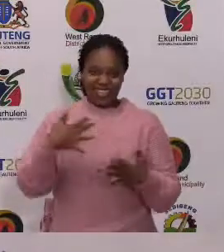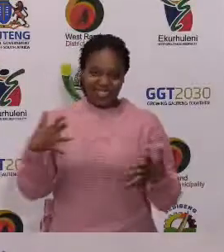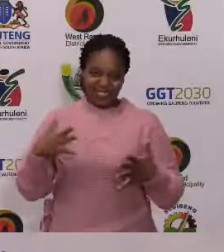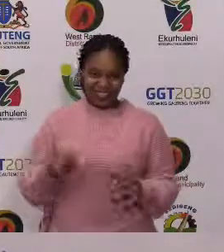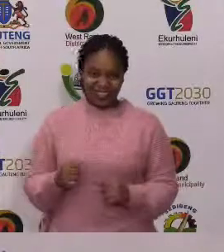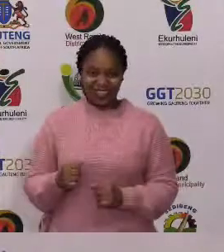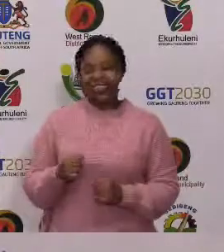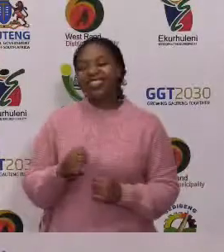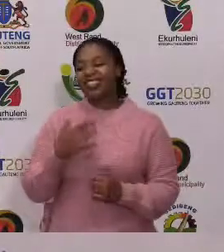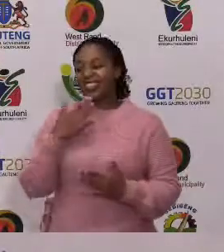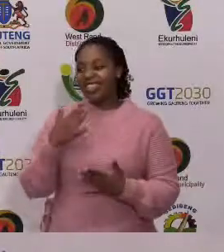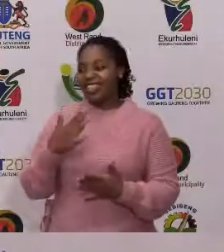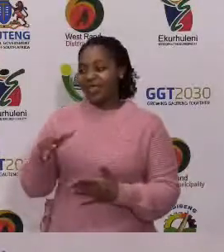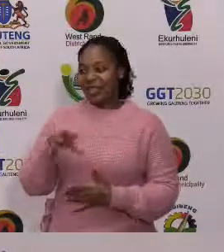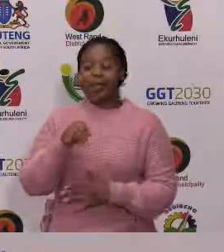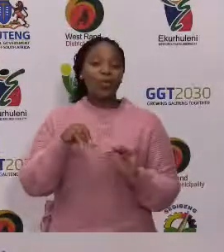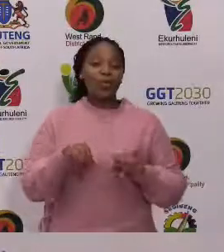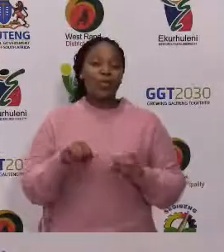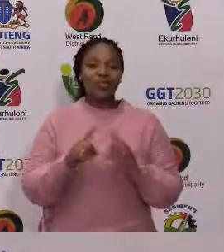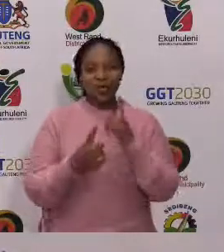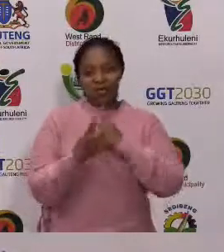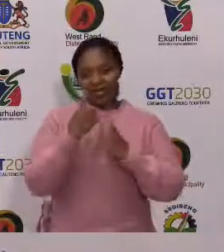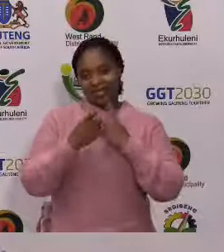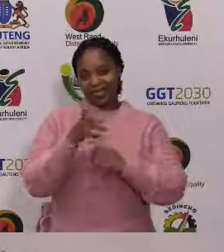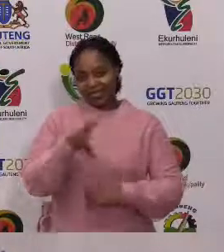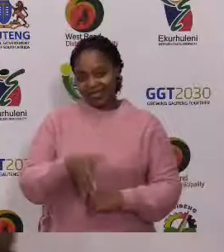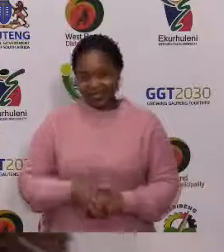all available for questions.